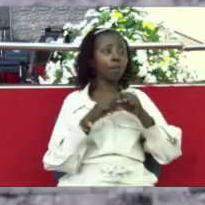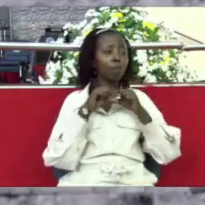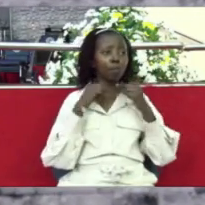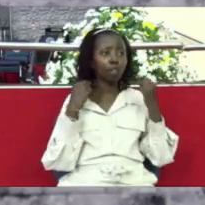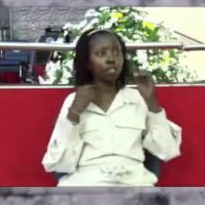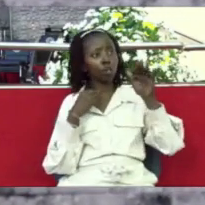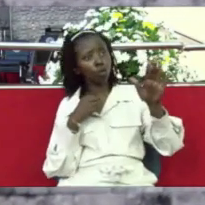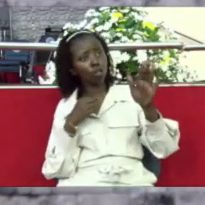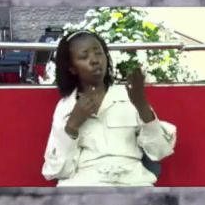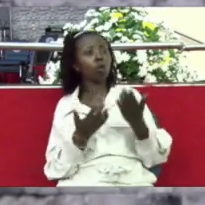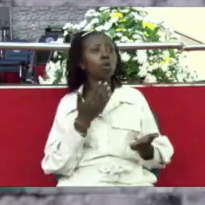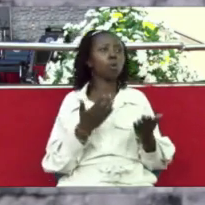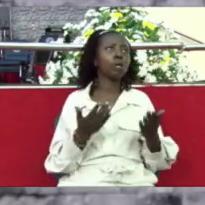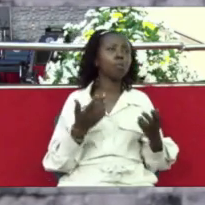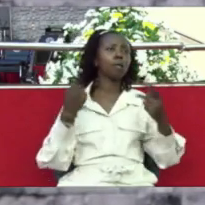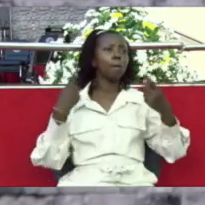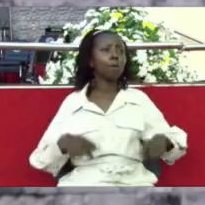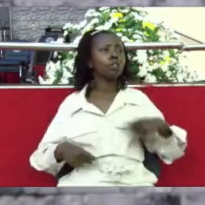or a professional,